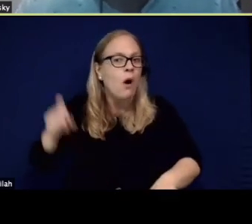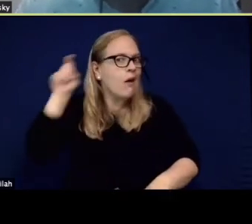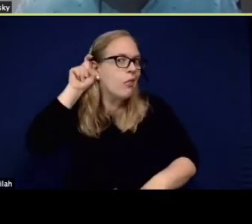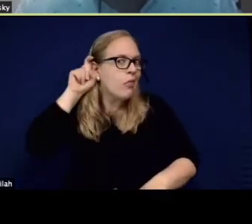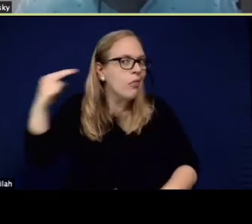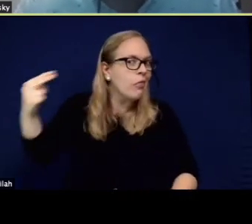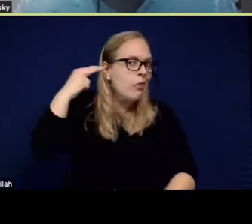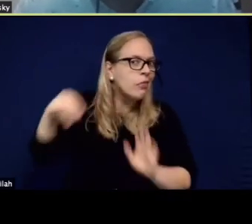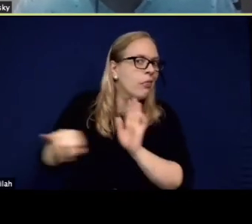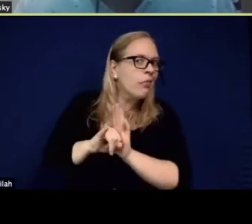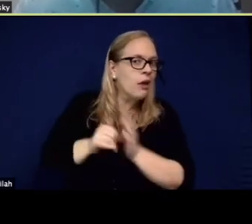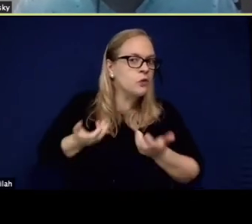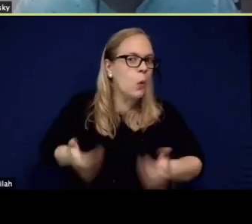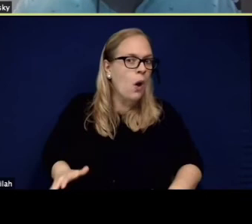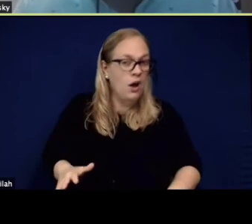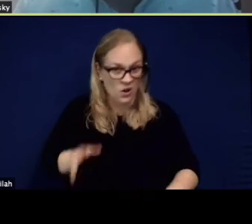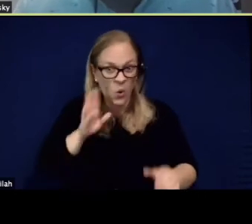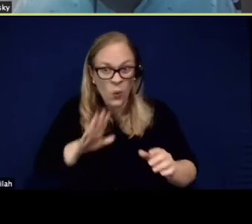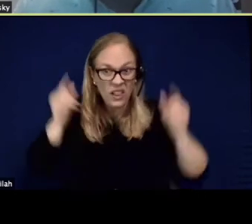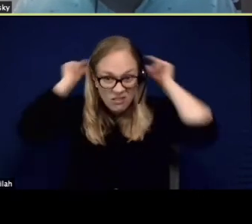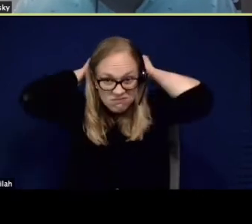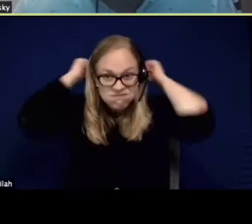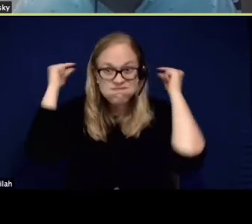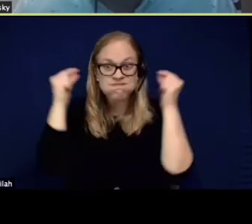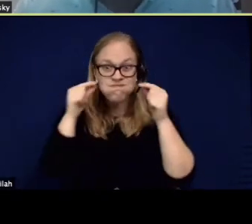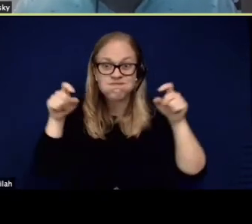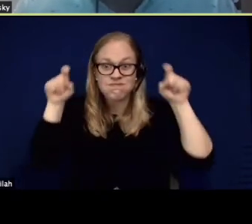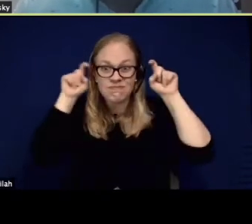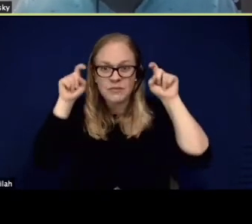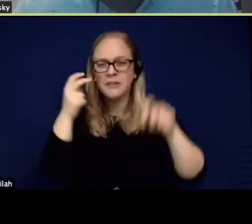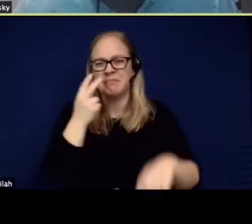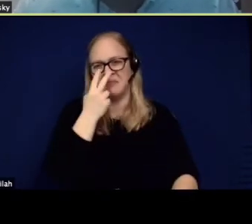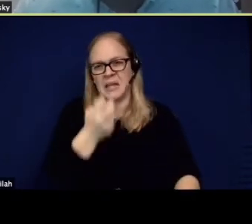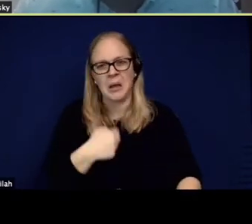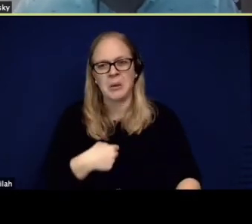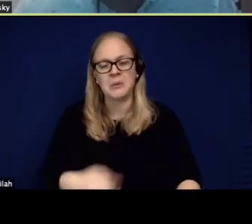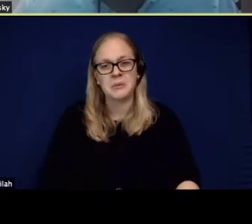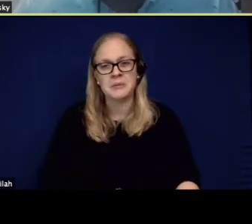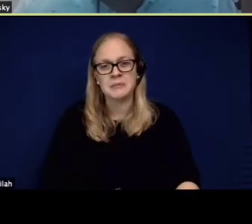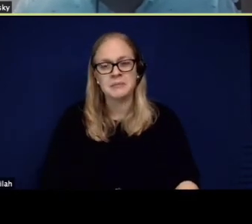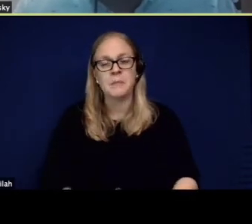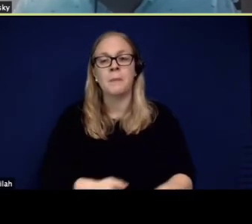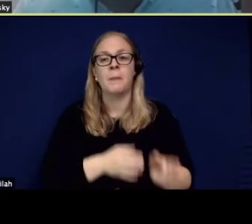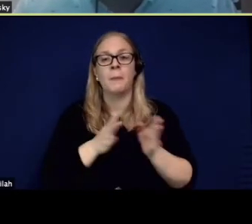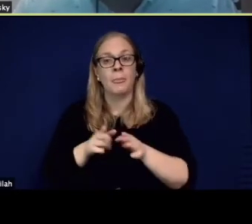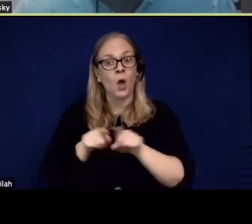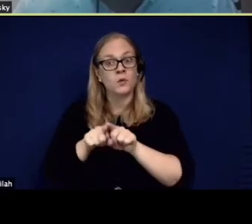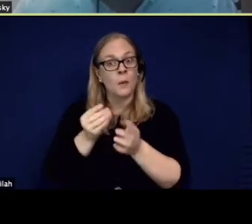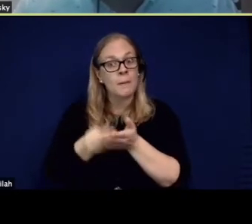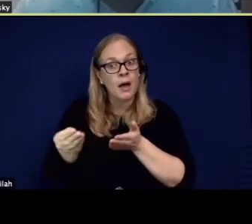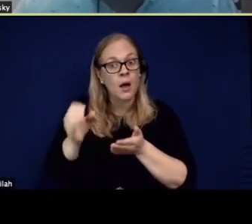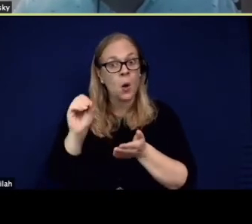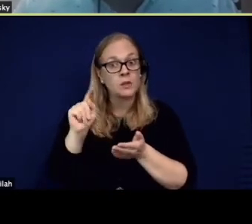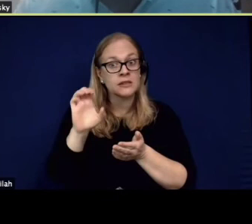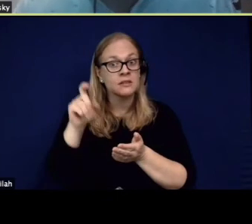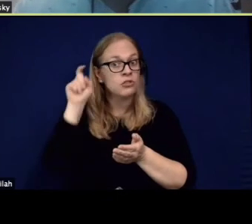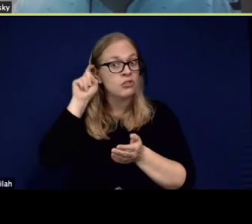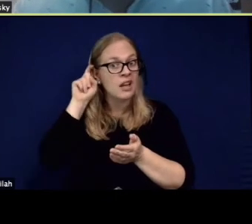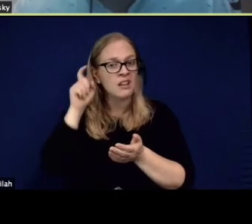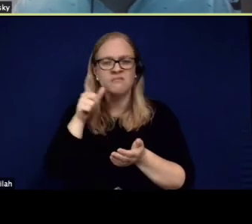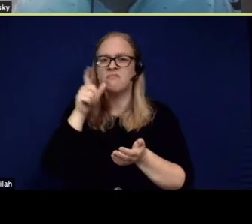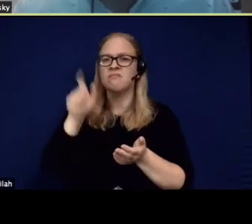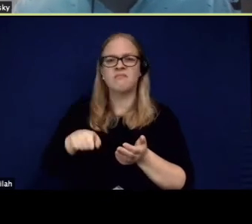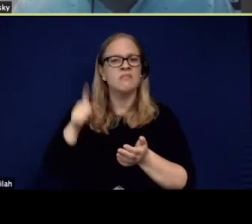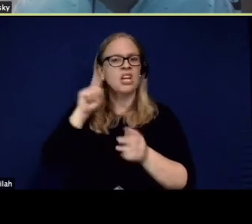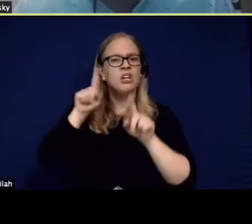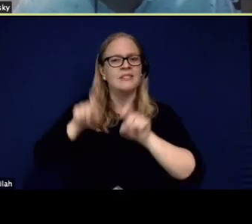So I don't know. I don't think so. There are no hearing tests required. So that way you'll get self-hearing